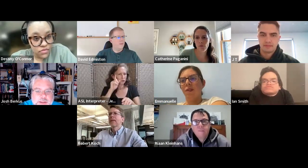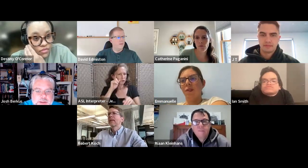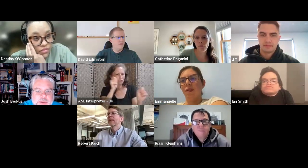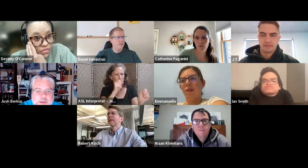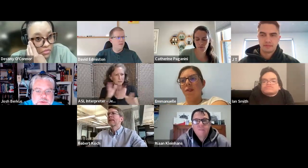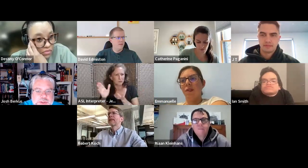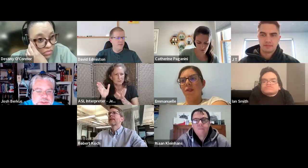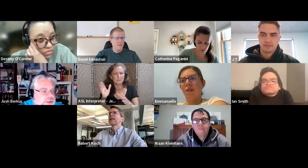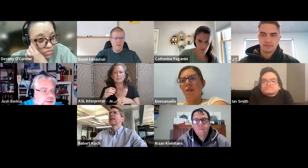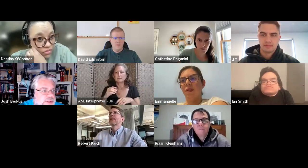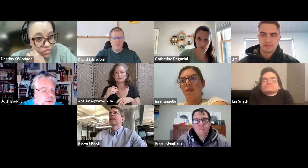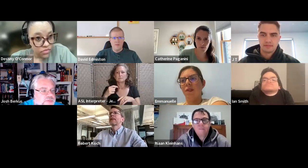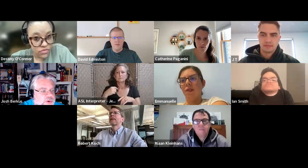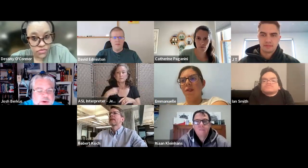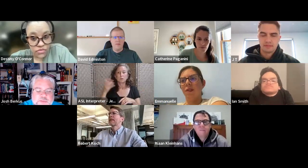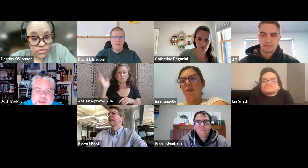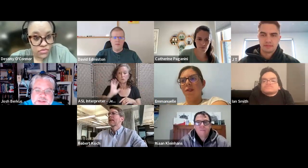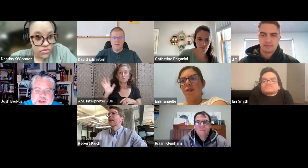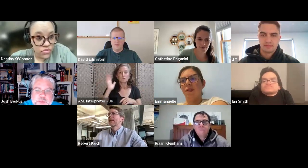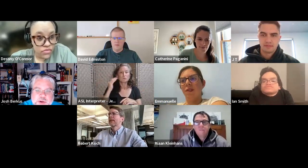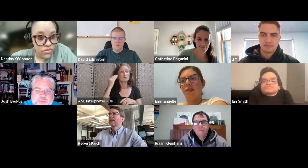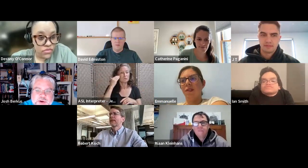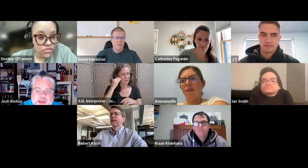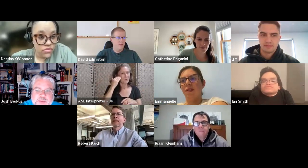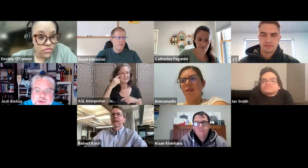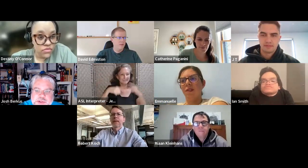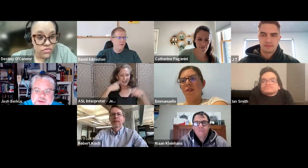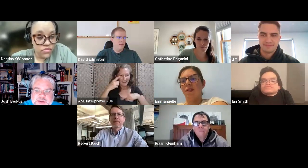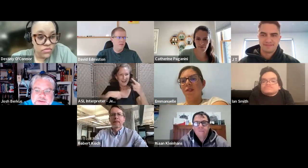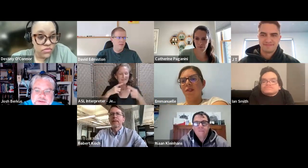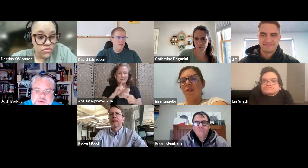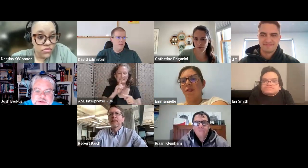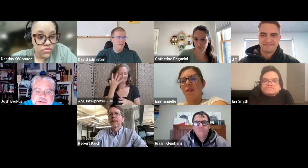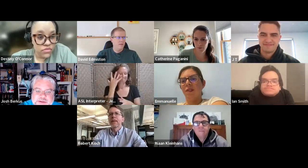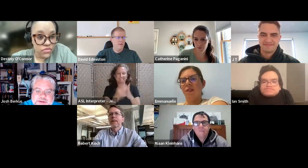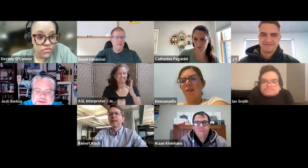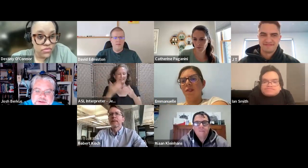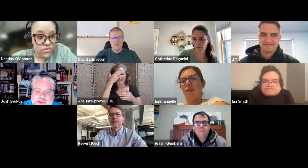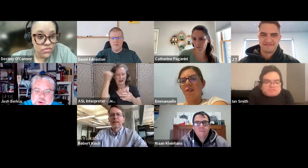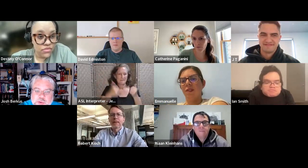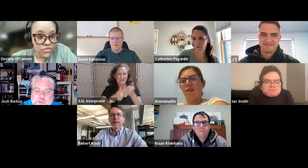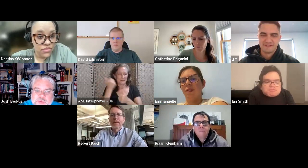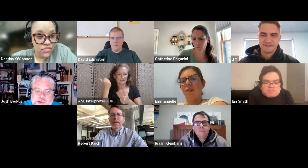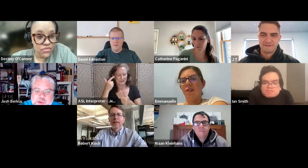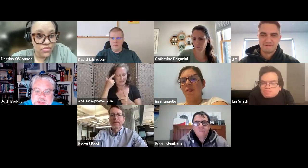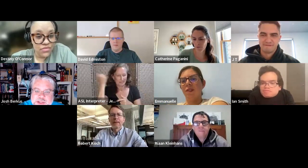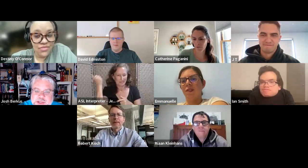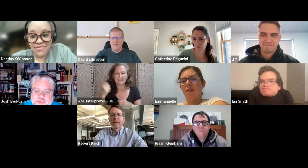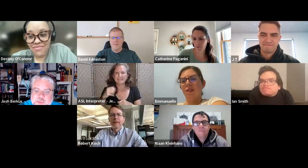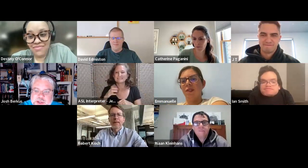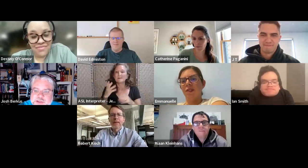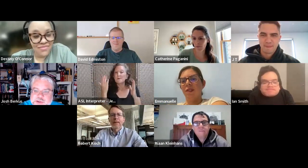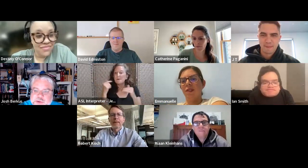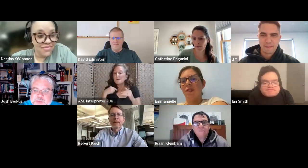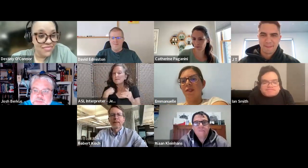I used to know a fair amount of ASL, but I've forgotten most of it. So hopefully this will be a